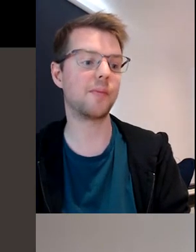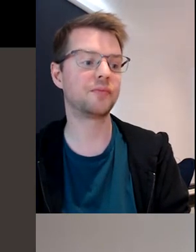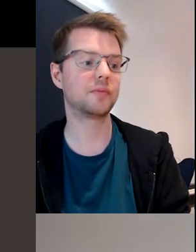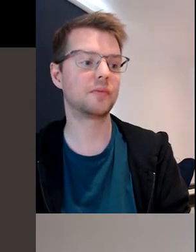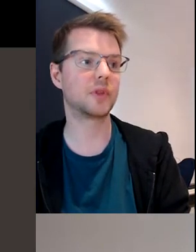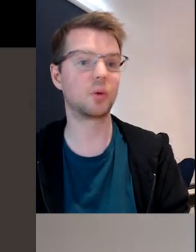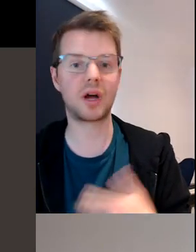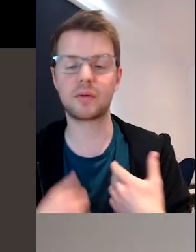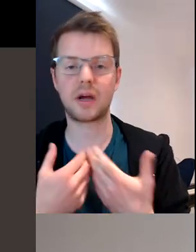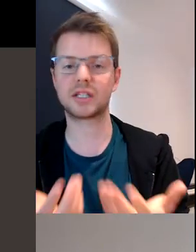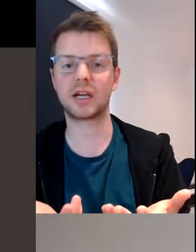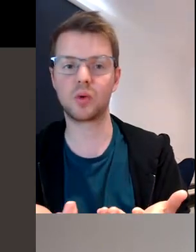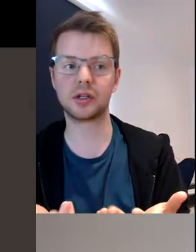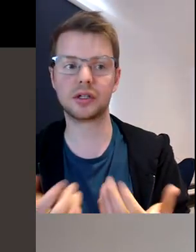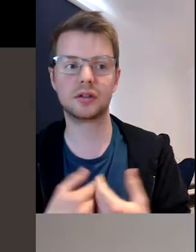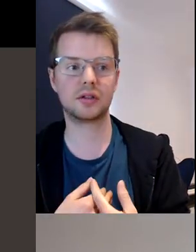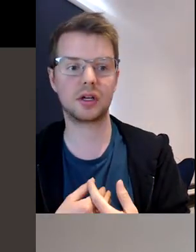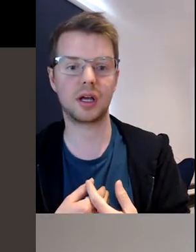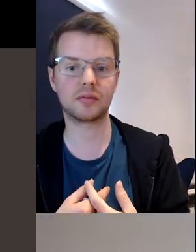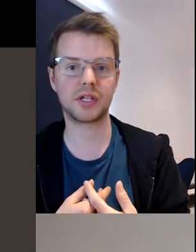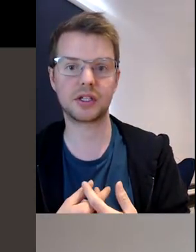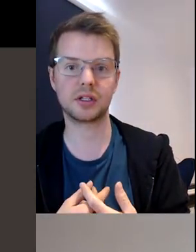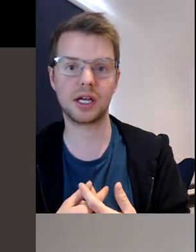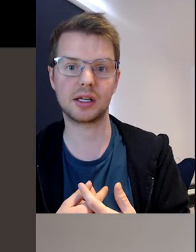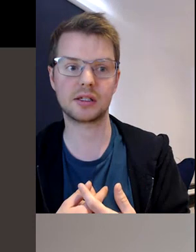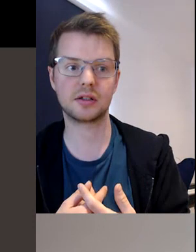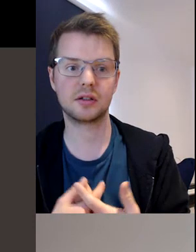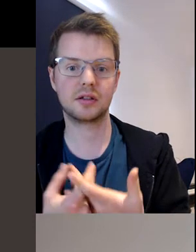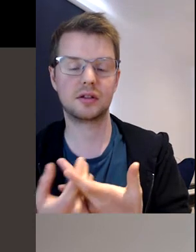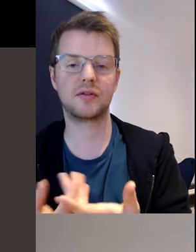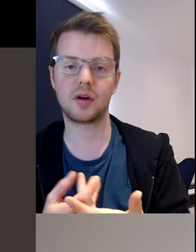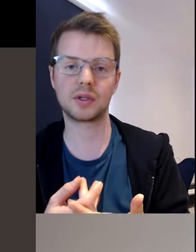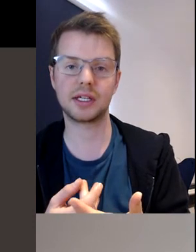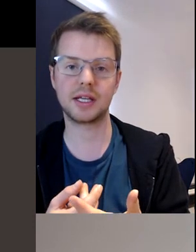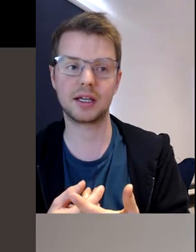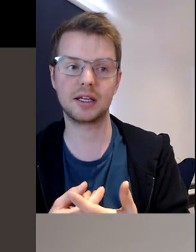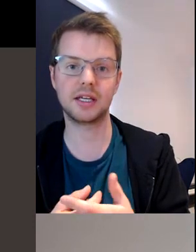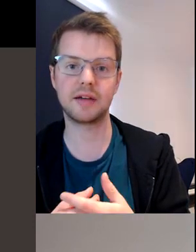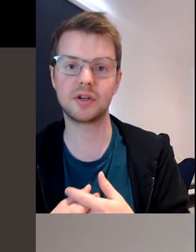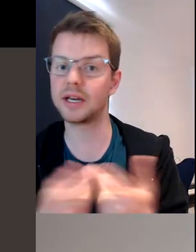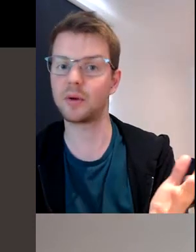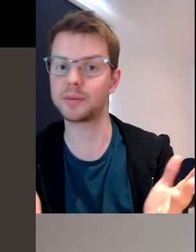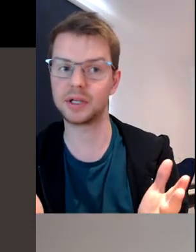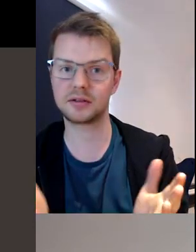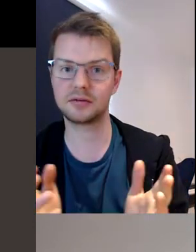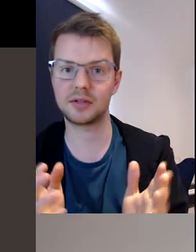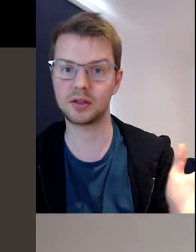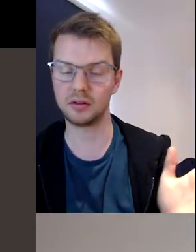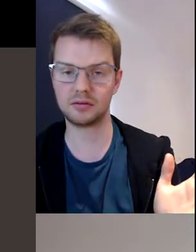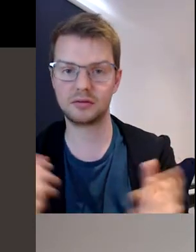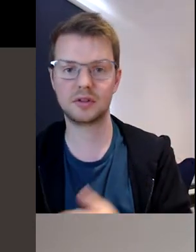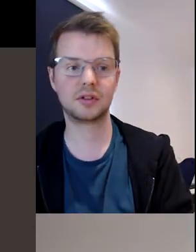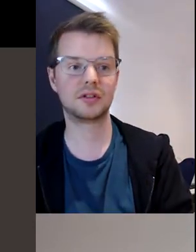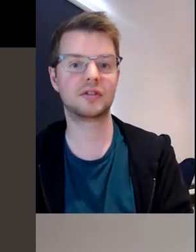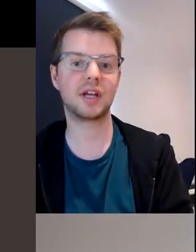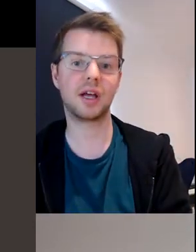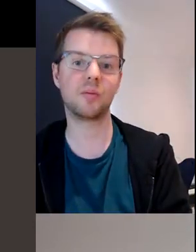I remember I sat in one session and the farmer said that he never used any websites at